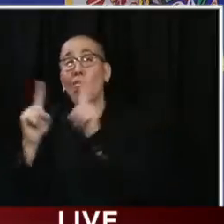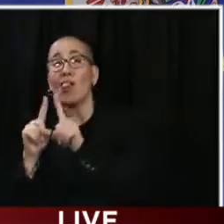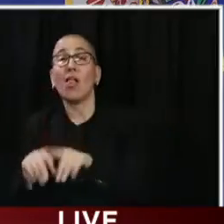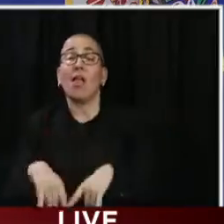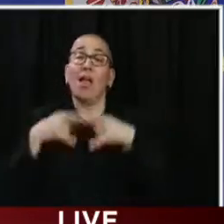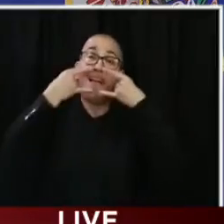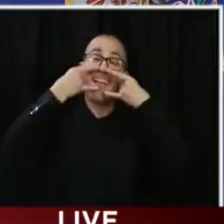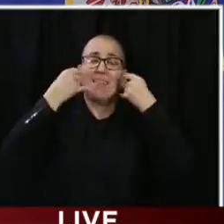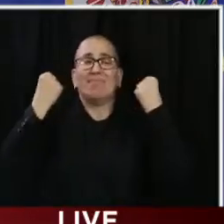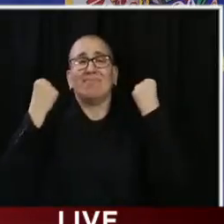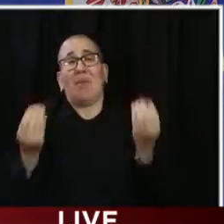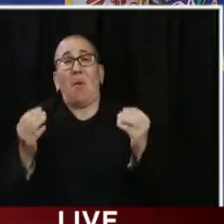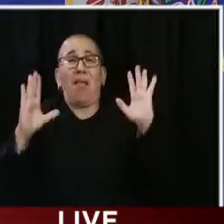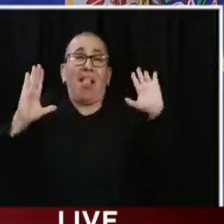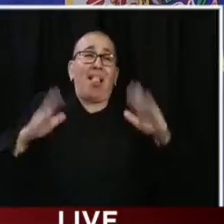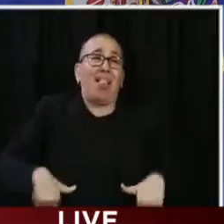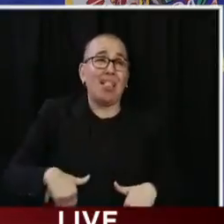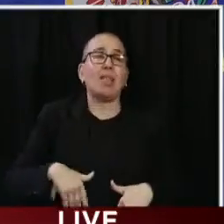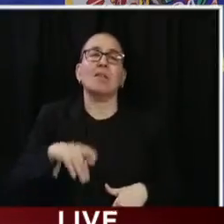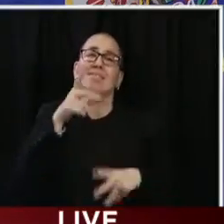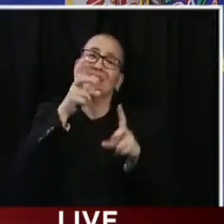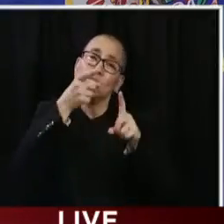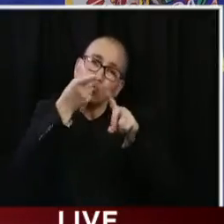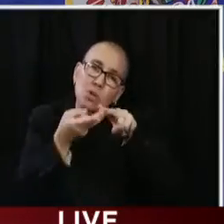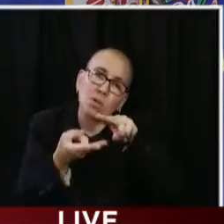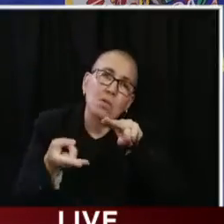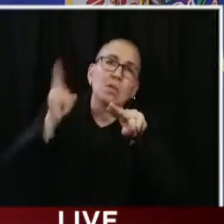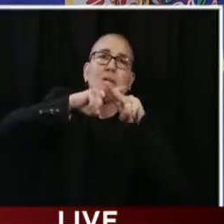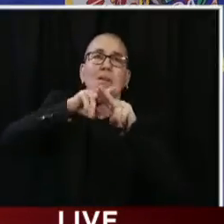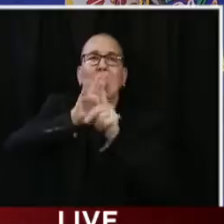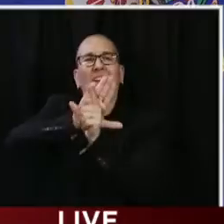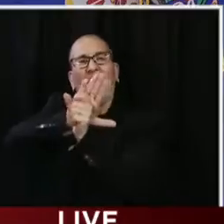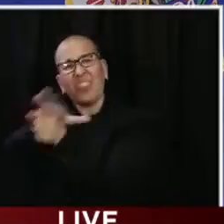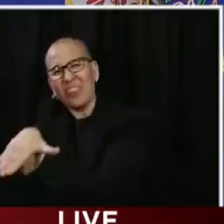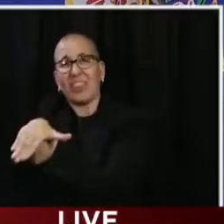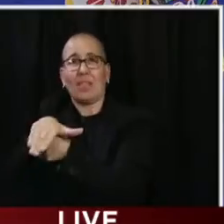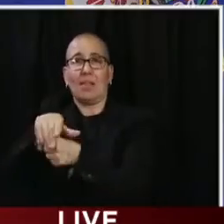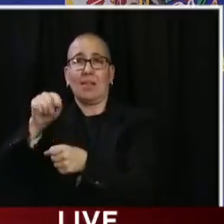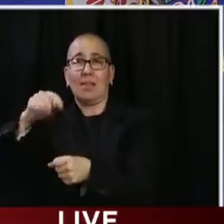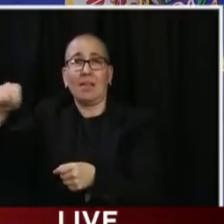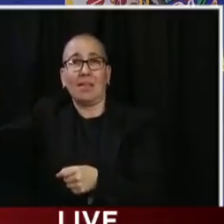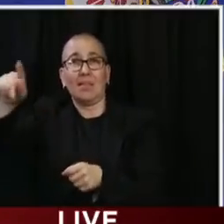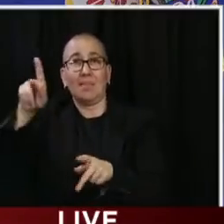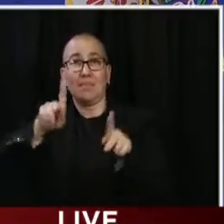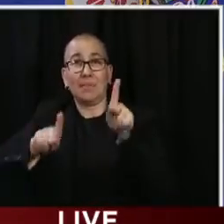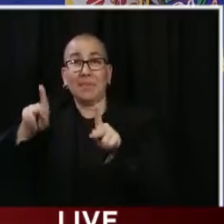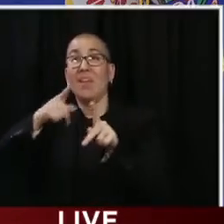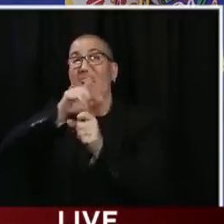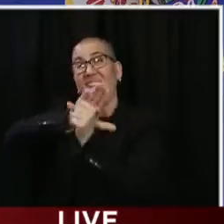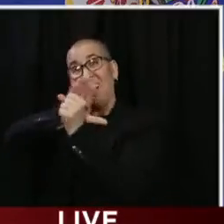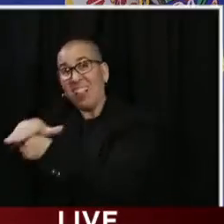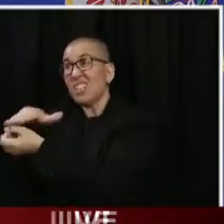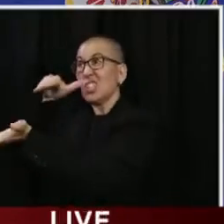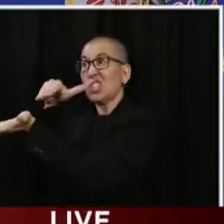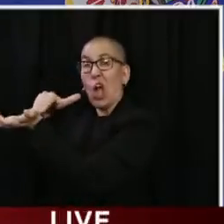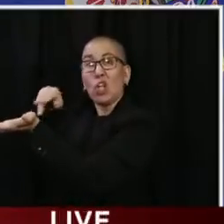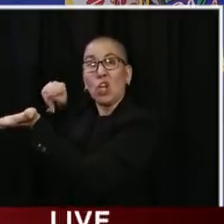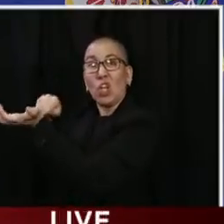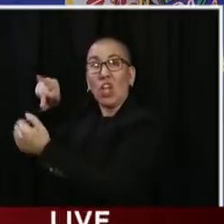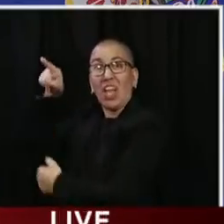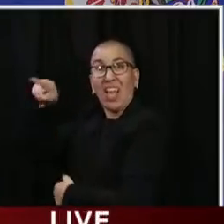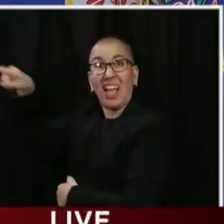and the folks at the hospital. That puts people like Mary's and thousands of others at more risk. And so in balancing